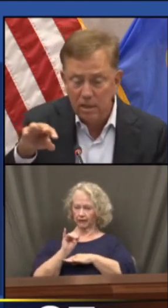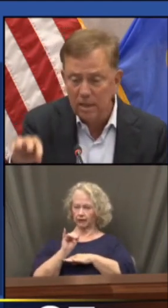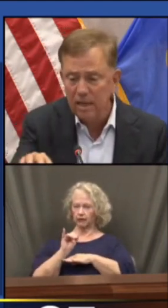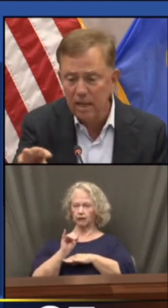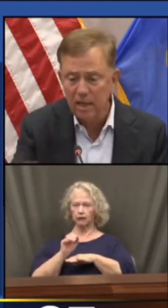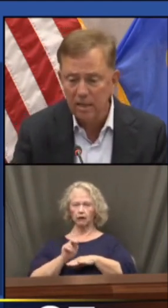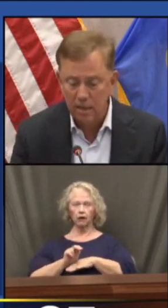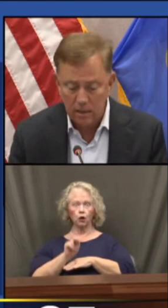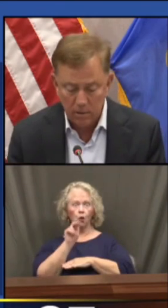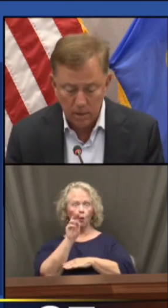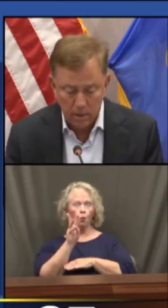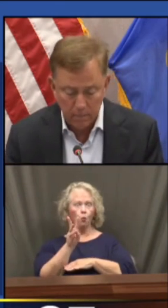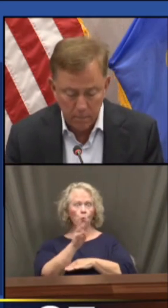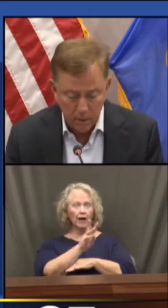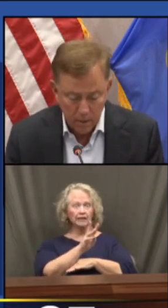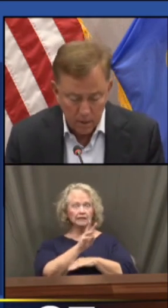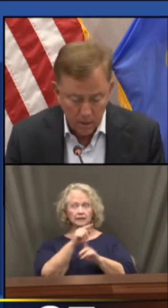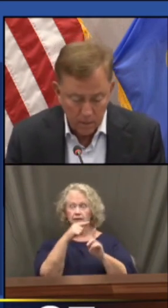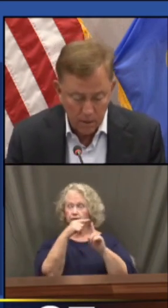Northwest Connecticut there,